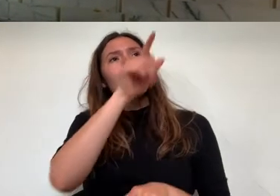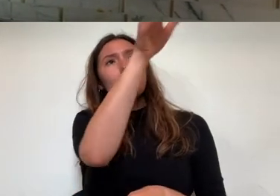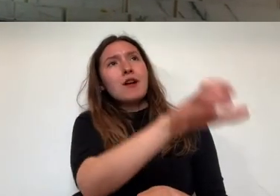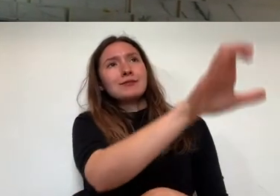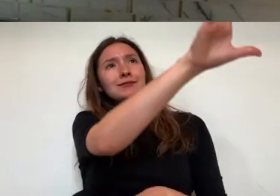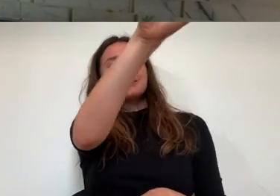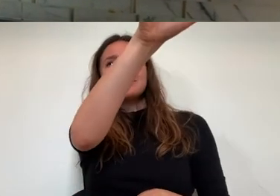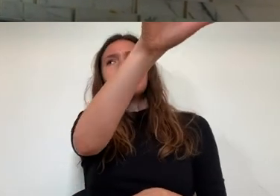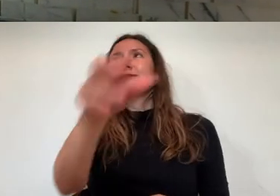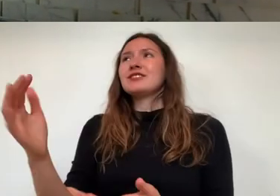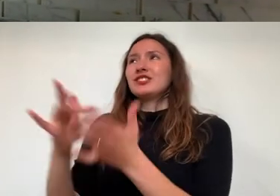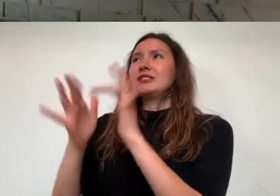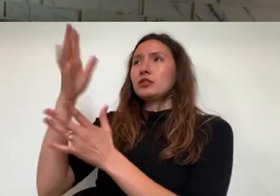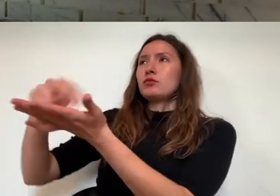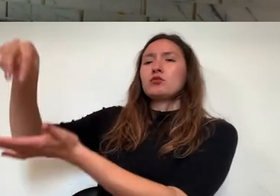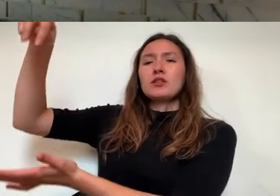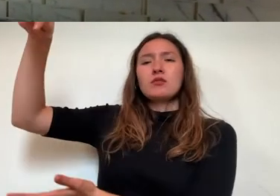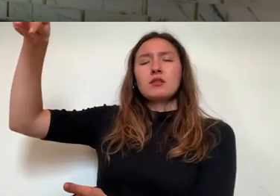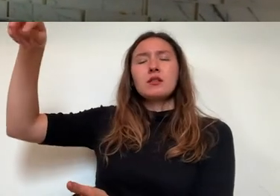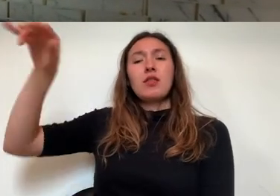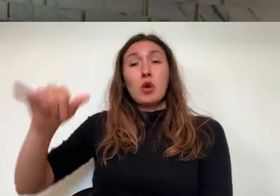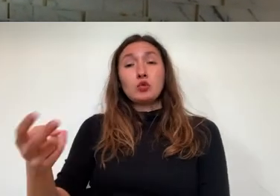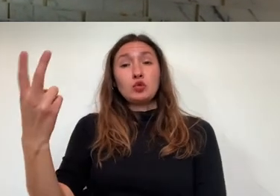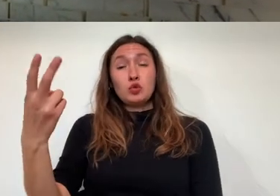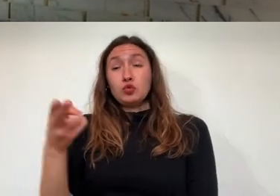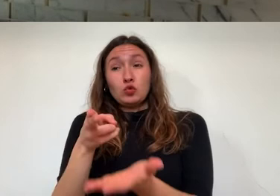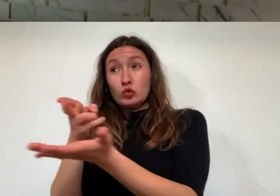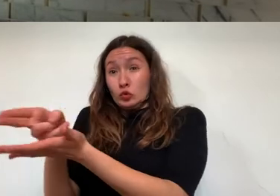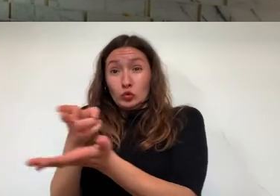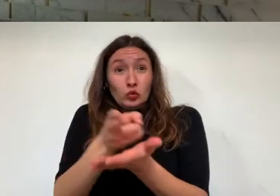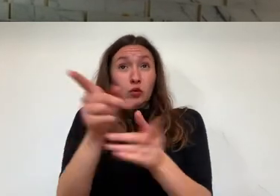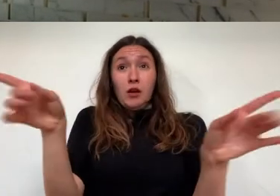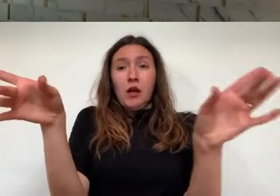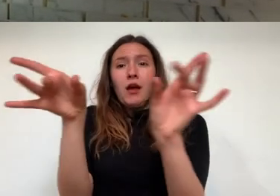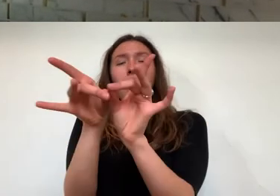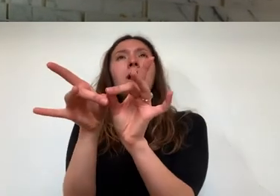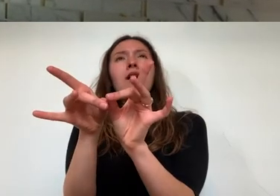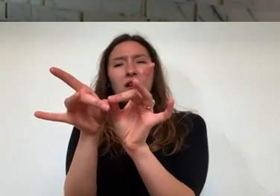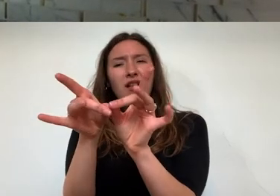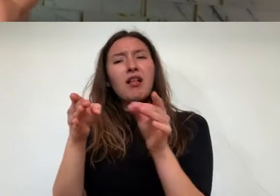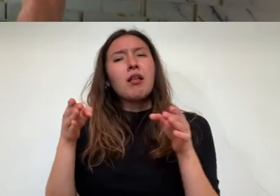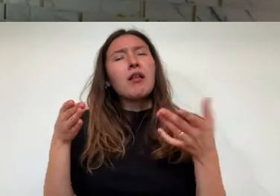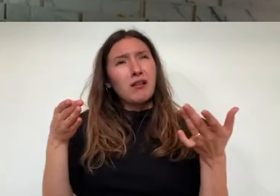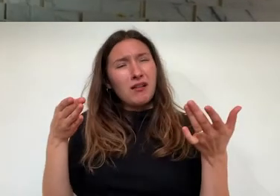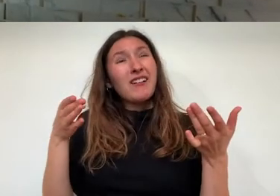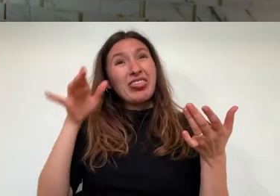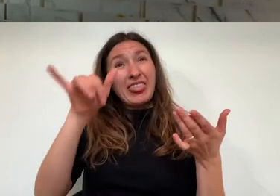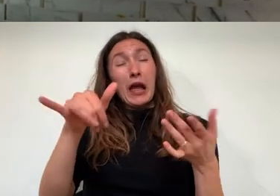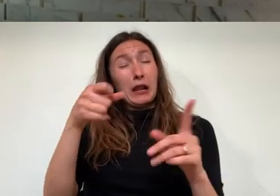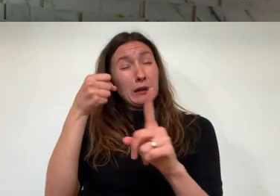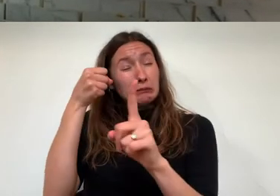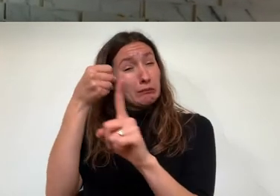the cross and the empty tomb. Put those two concepts, those two truths and realities together, and allow what's being